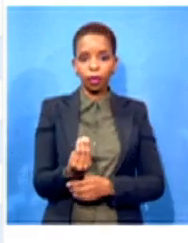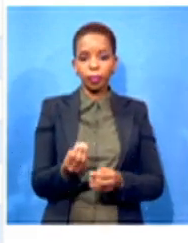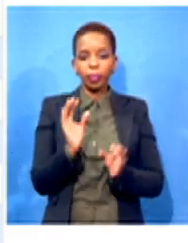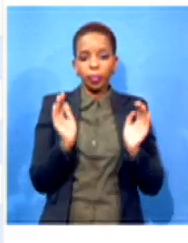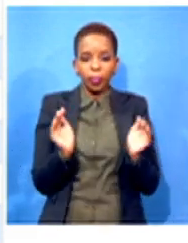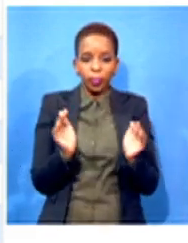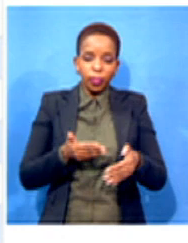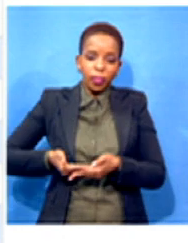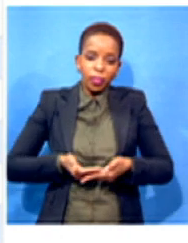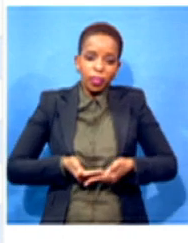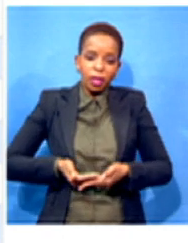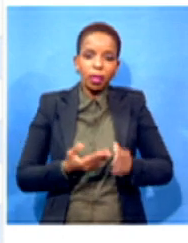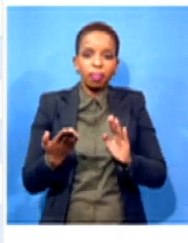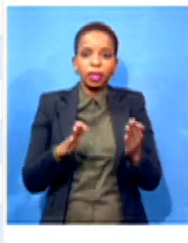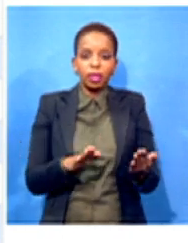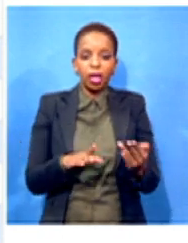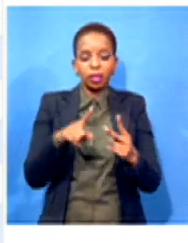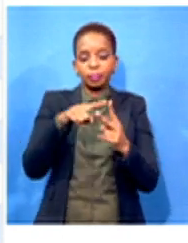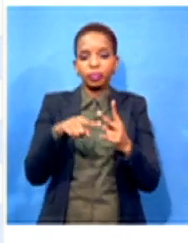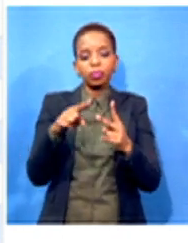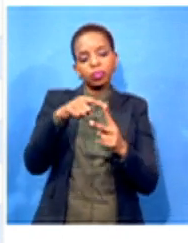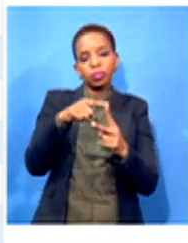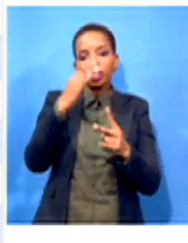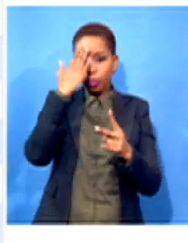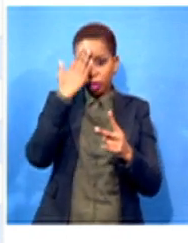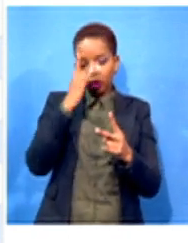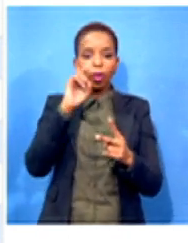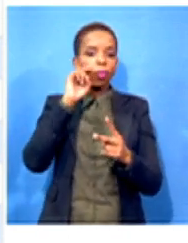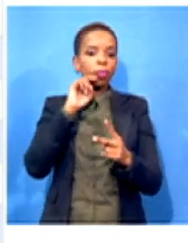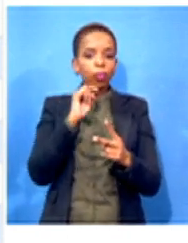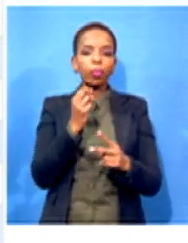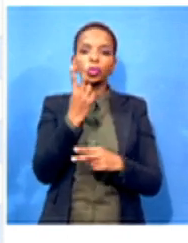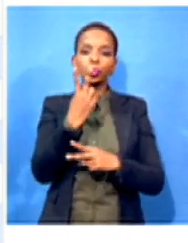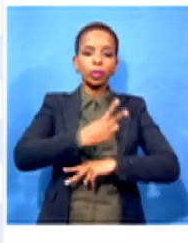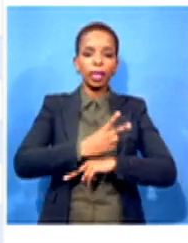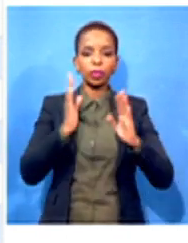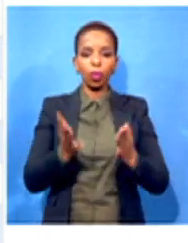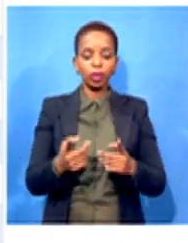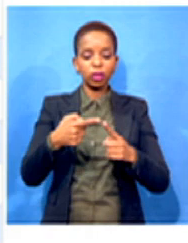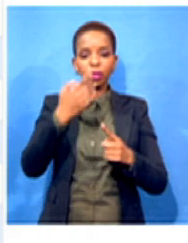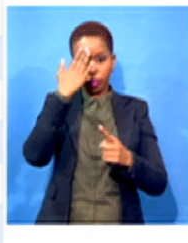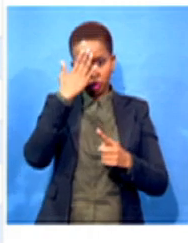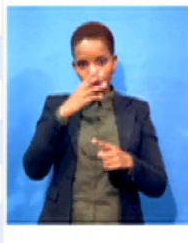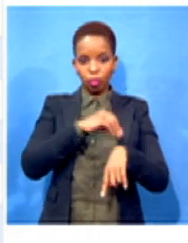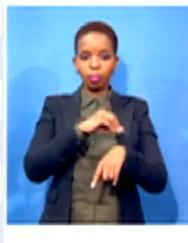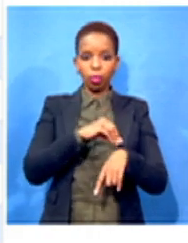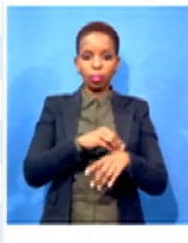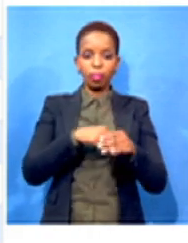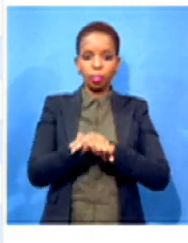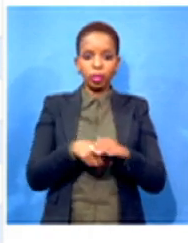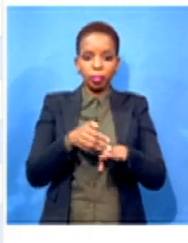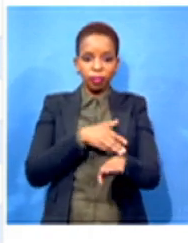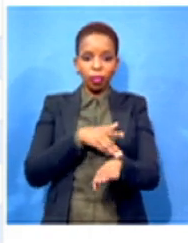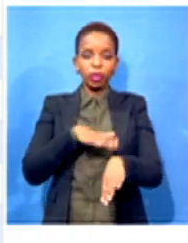have died. That's, well, one we know was a 2-day-old, but that already did have an underlying condition. So that unfortunately was a recorded